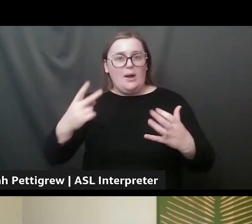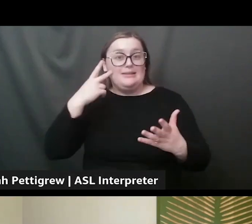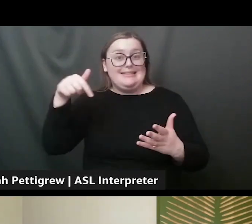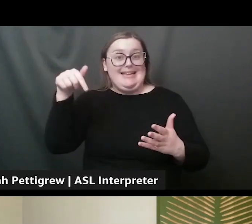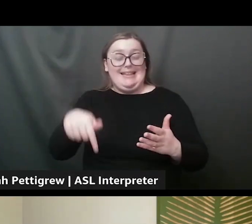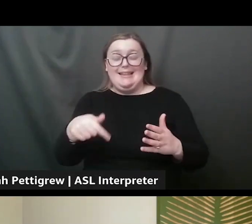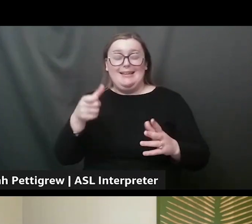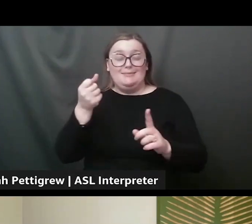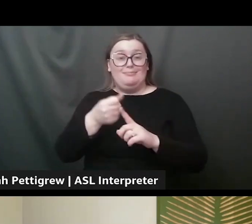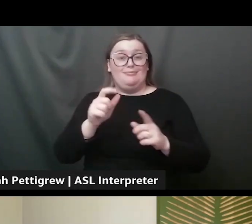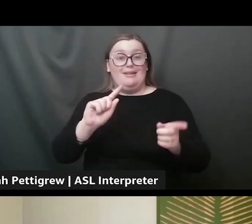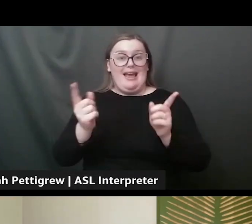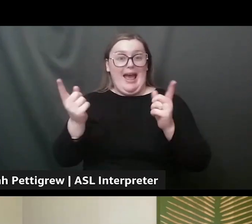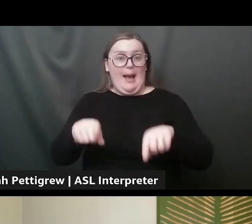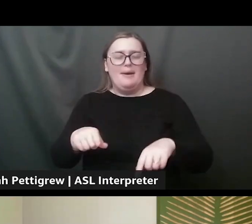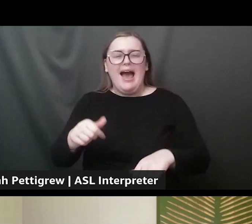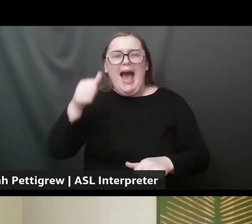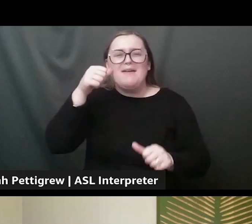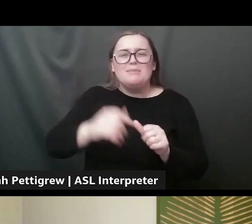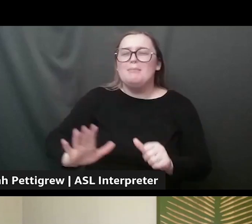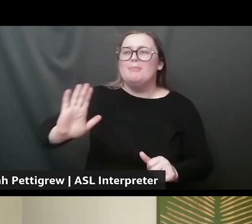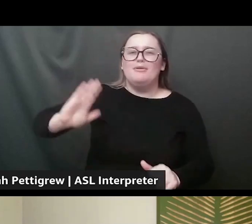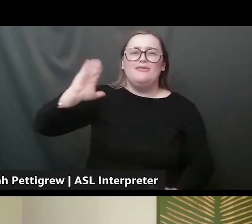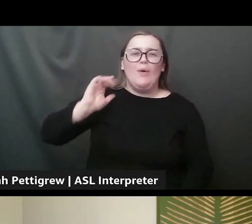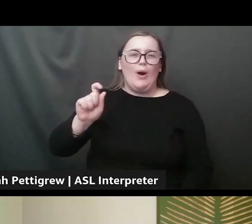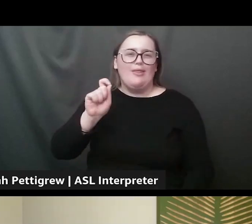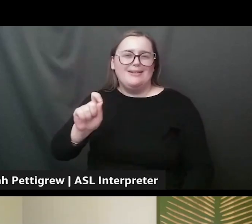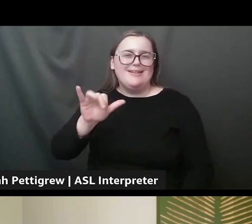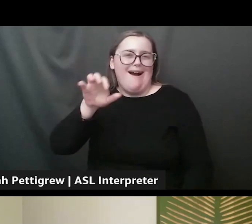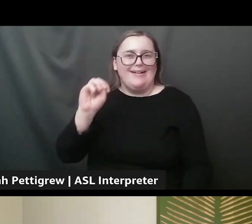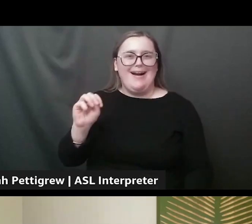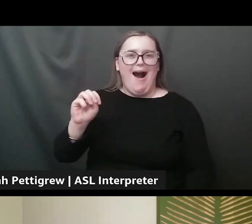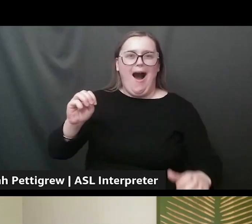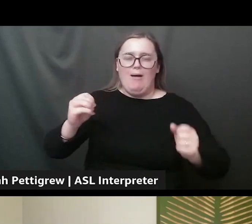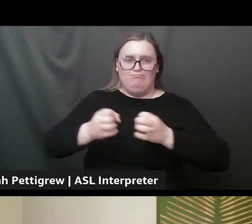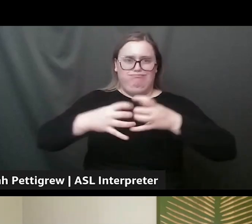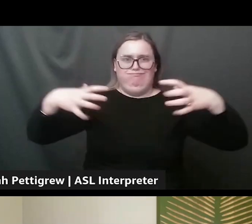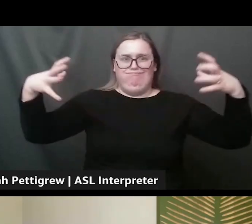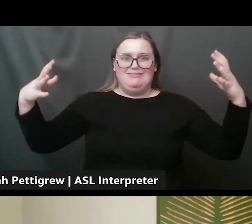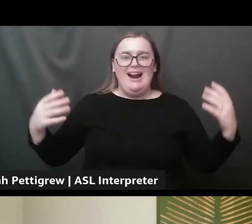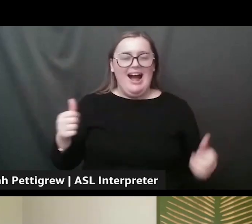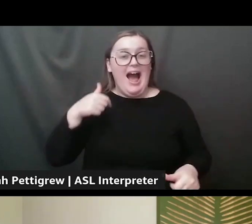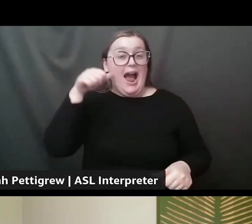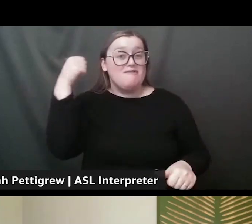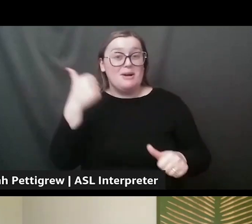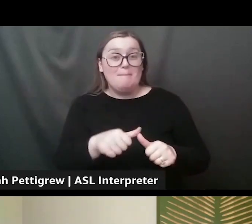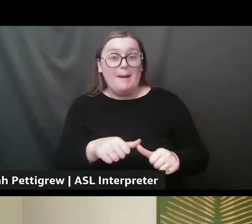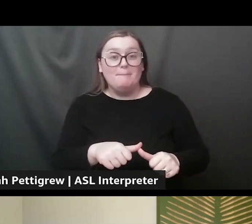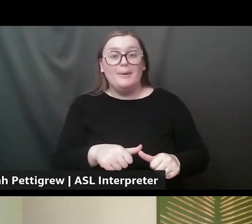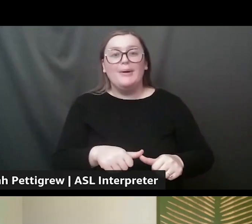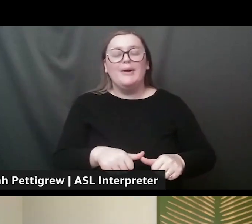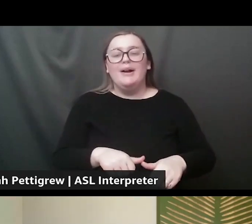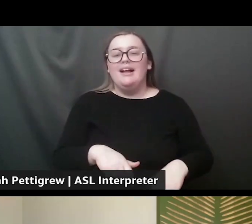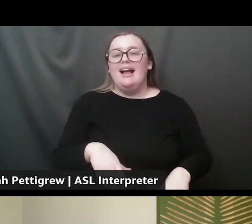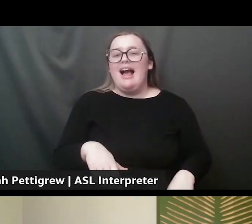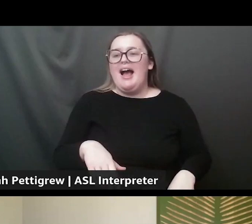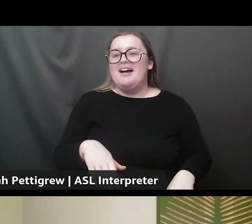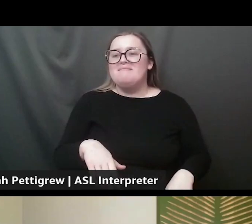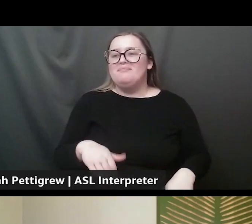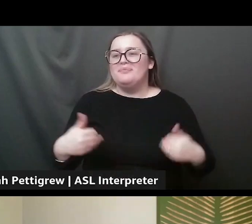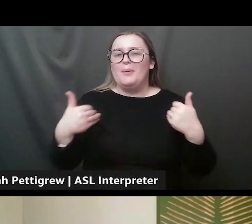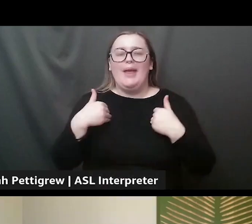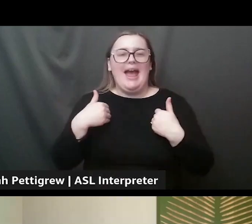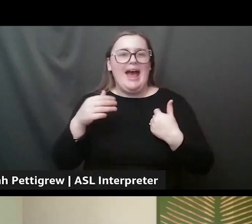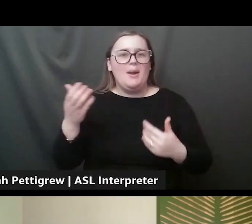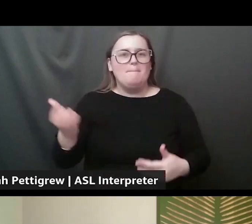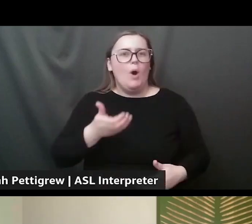remember the dot-com bust. Like I remember when we had this like mobile revolution.